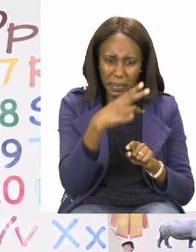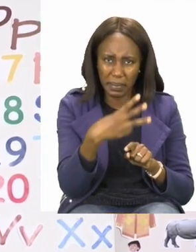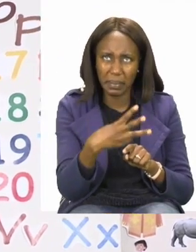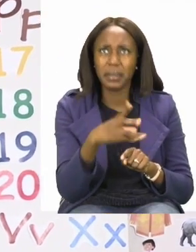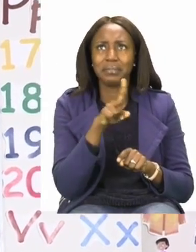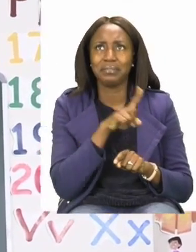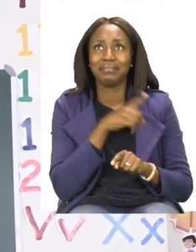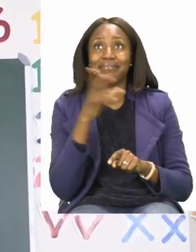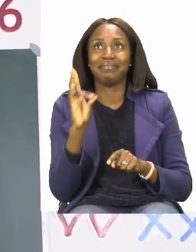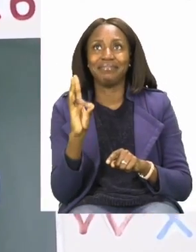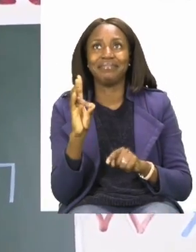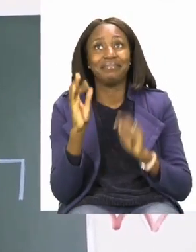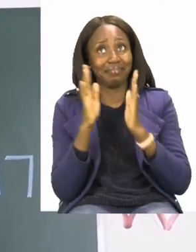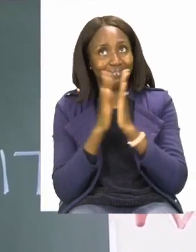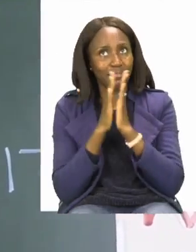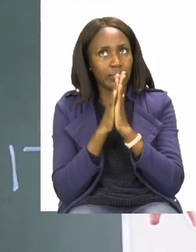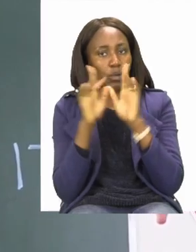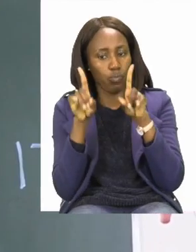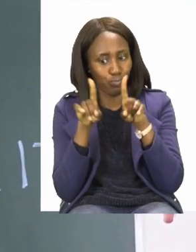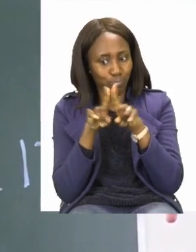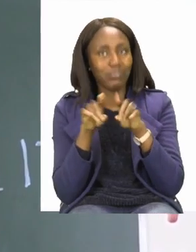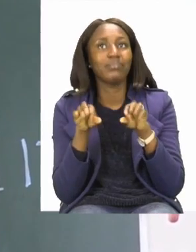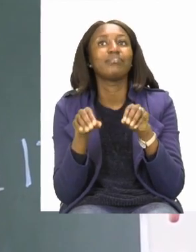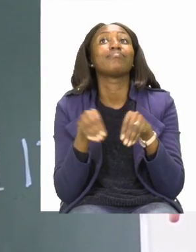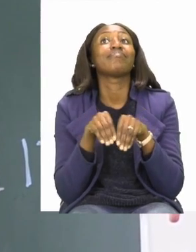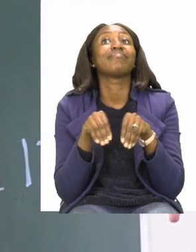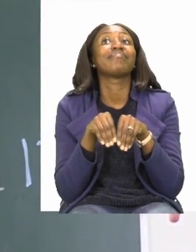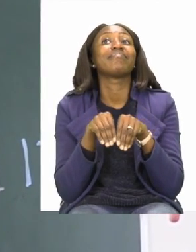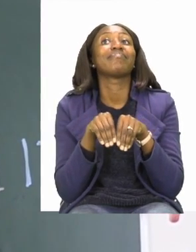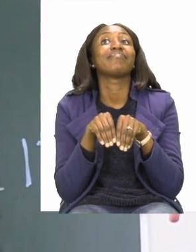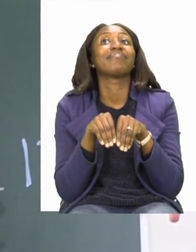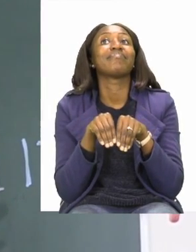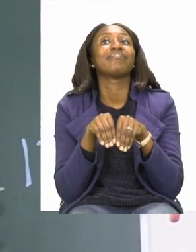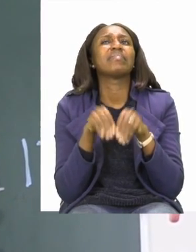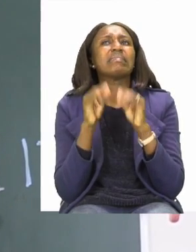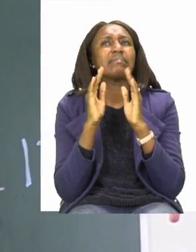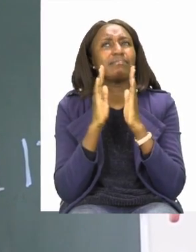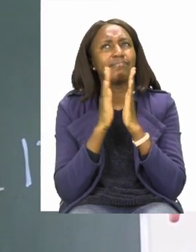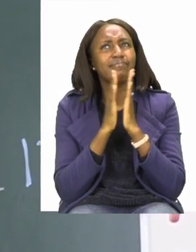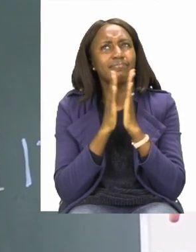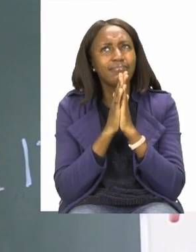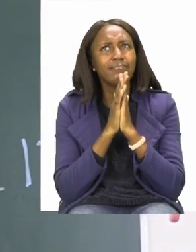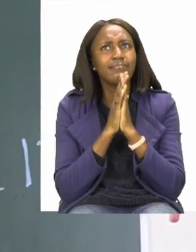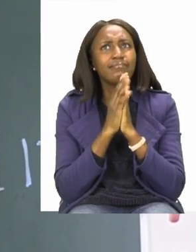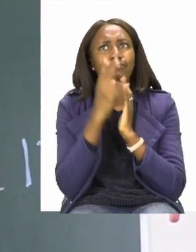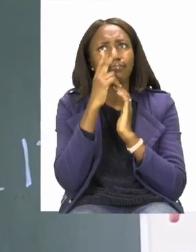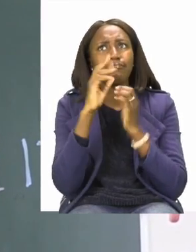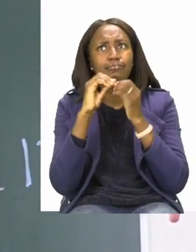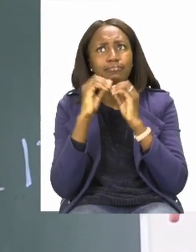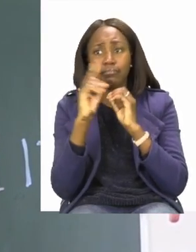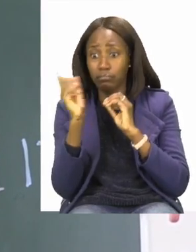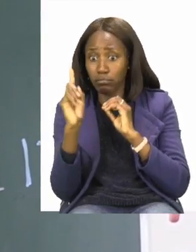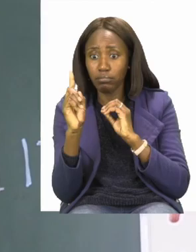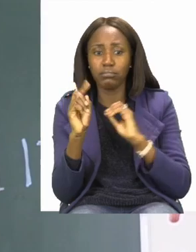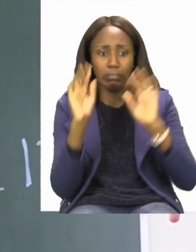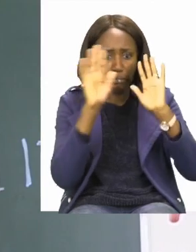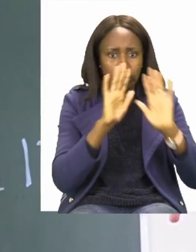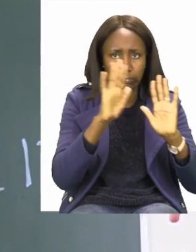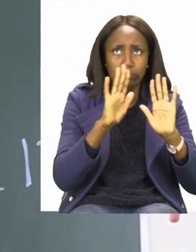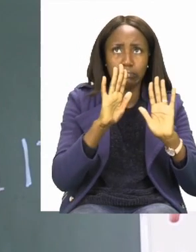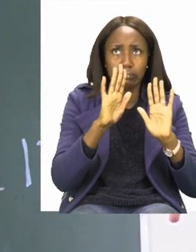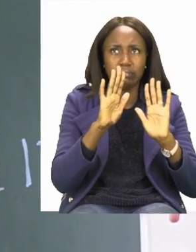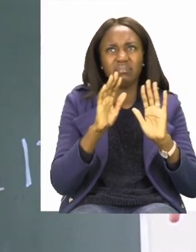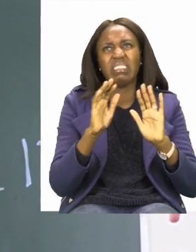must also try and do the same. Please, please, please use the number you've been given so that you can color, and you can use